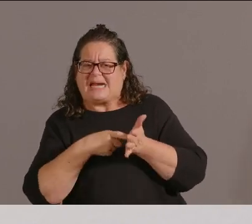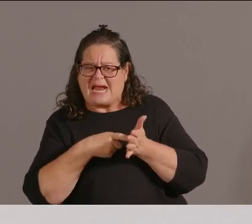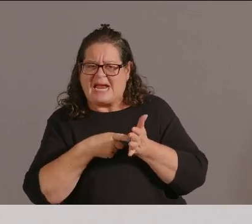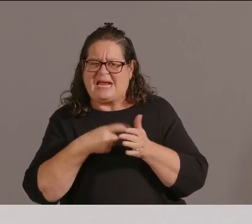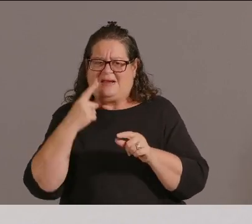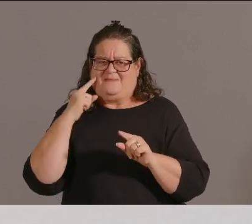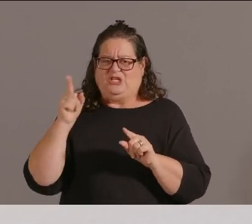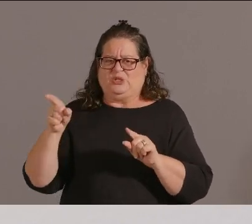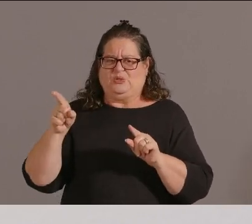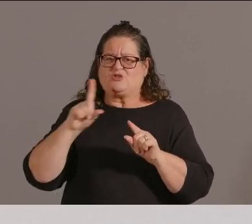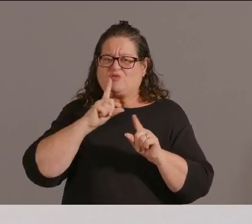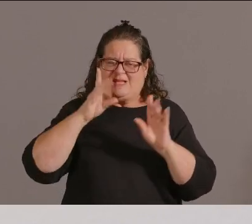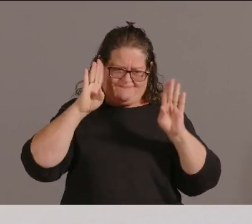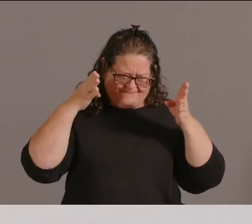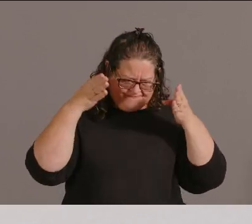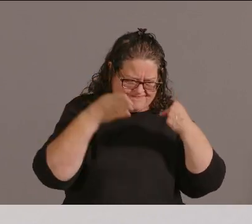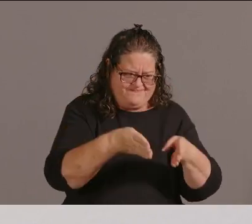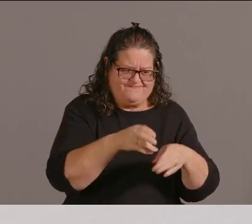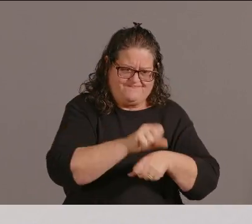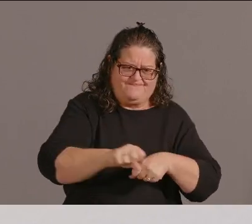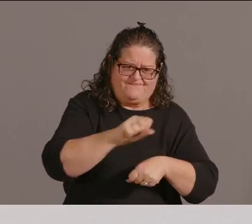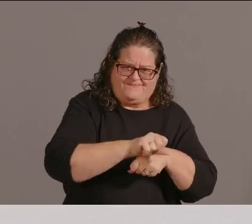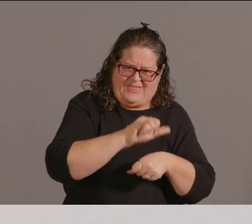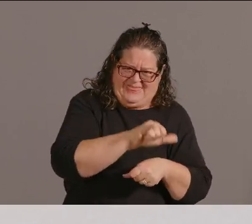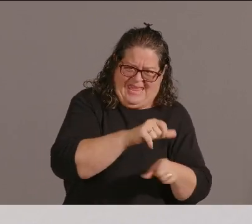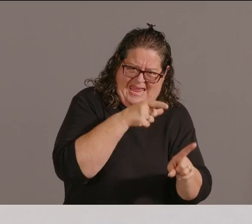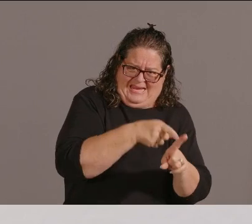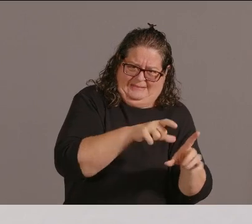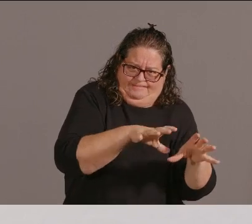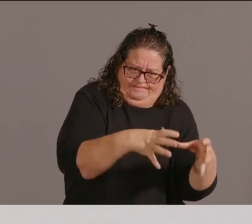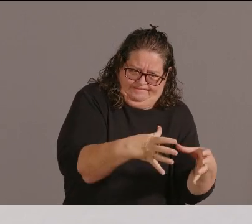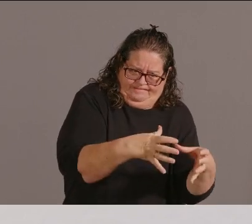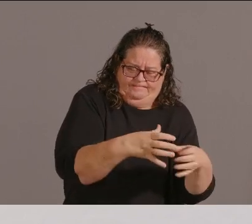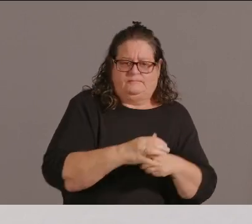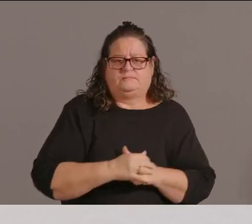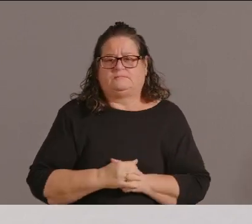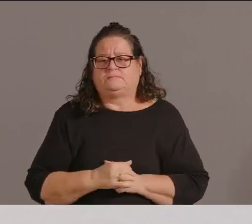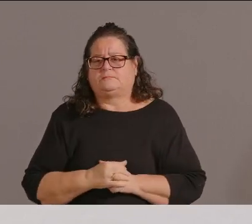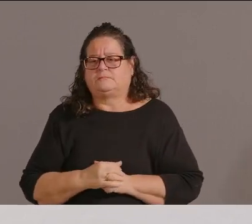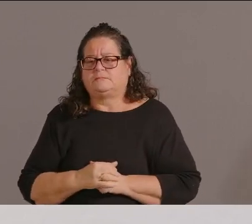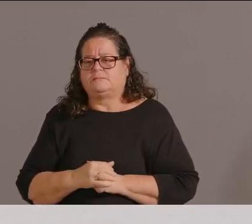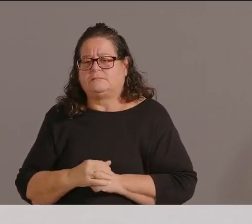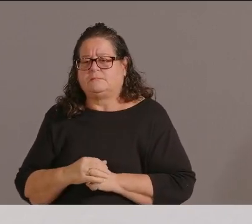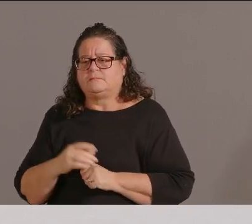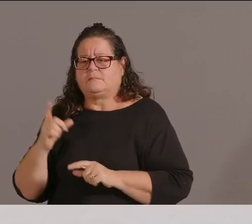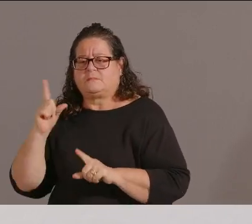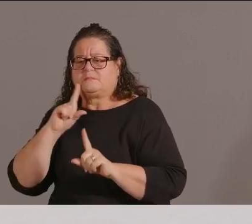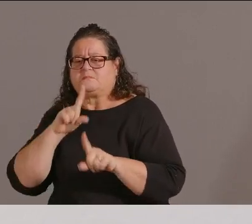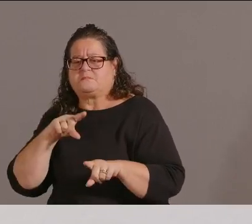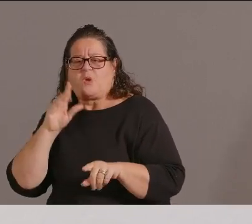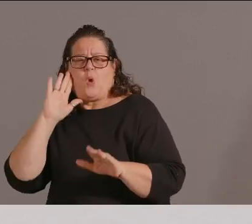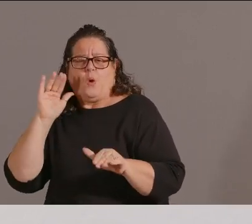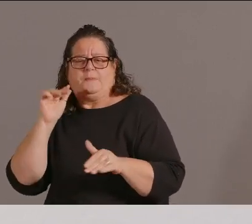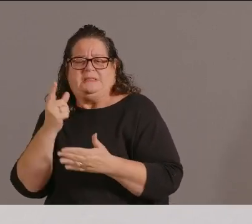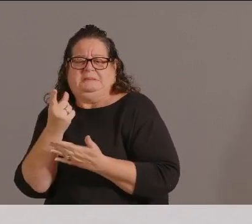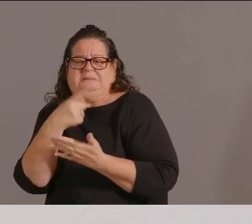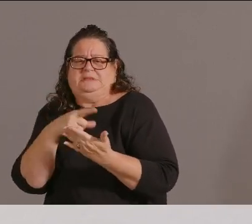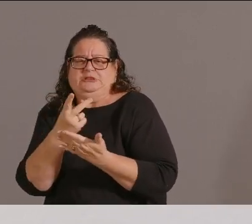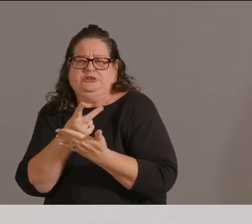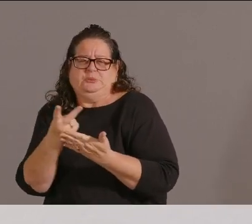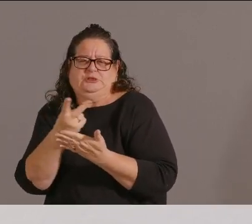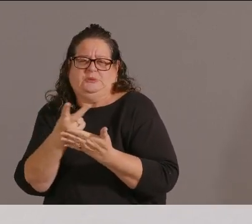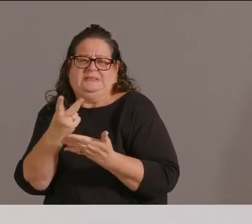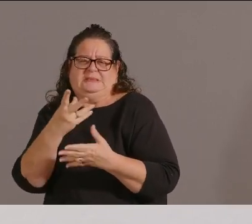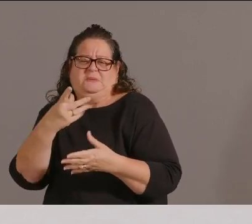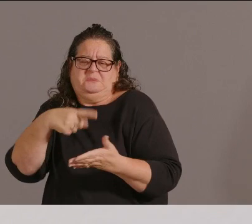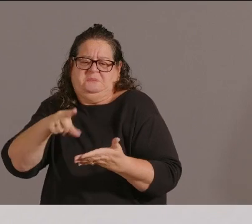outreach? Oh, goodness. I want to say it's in the next couple of weeks. So I think it's pretty quick.